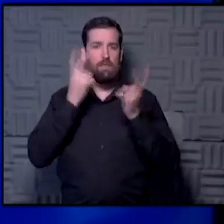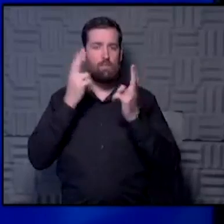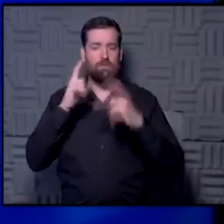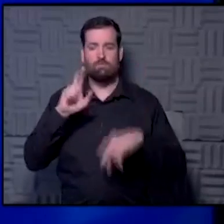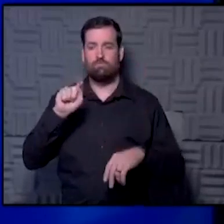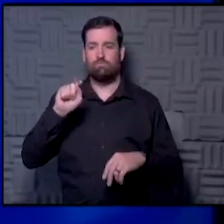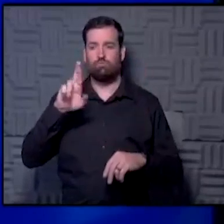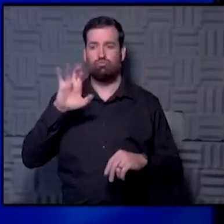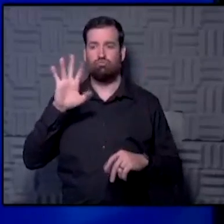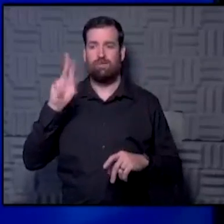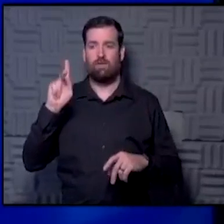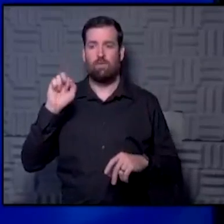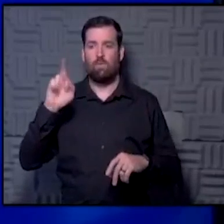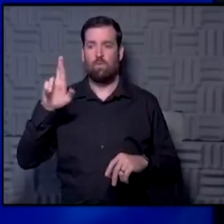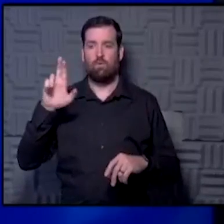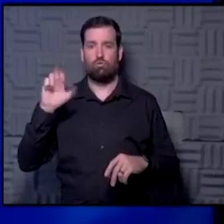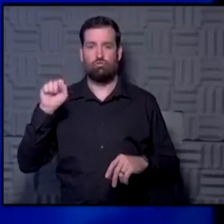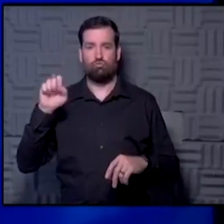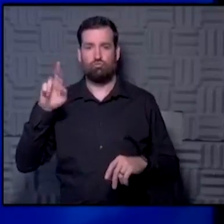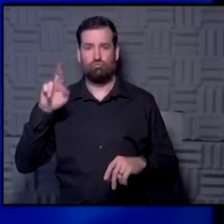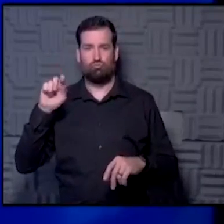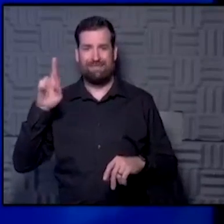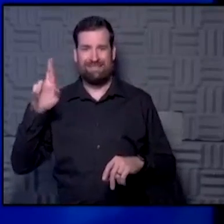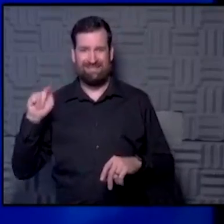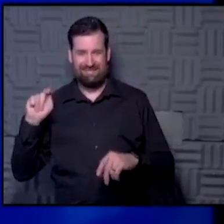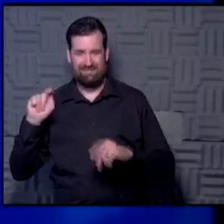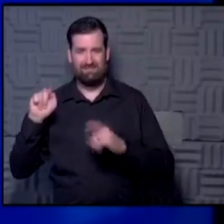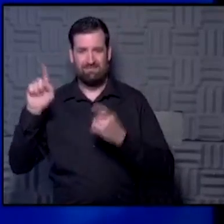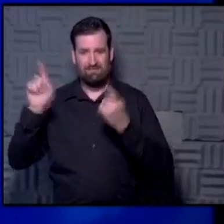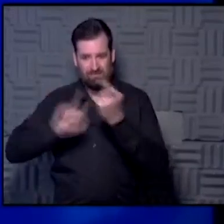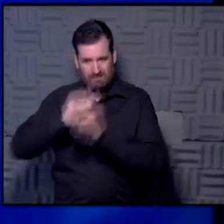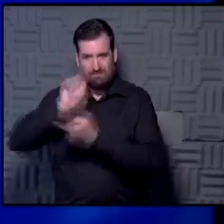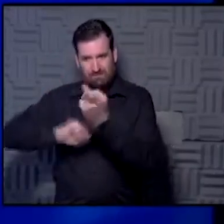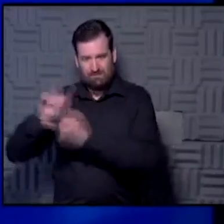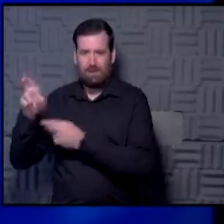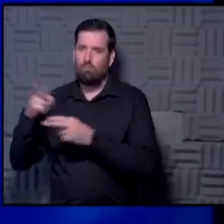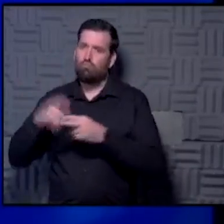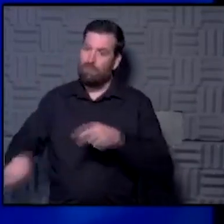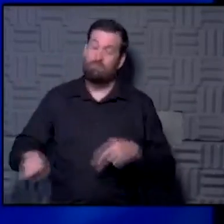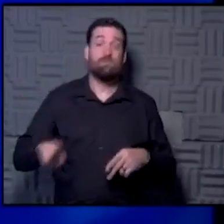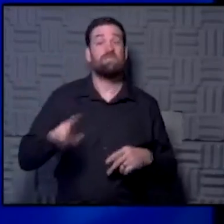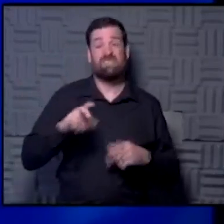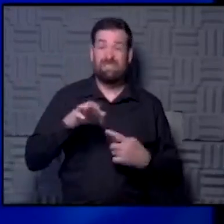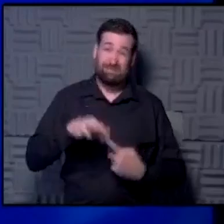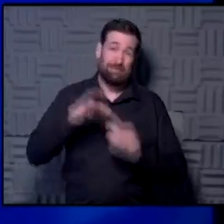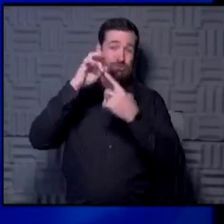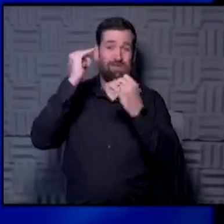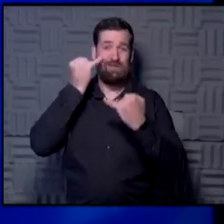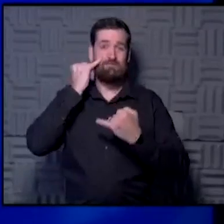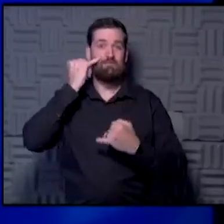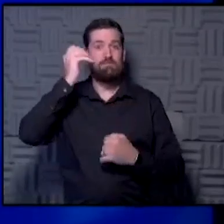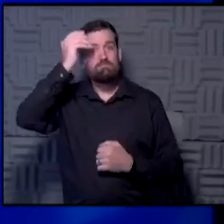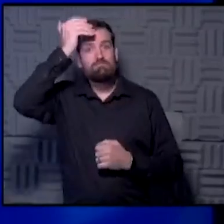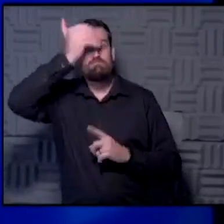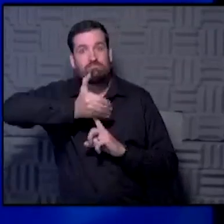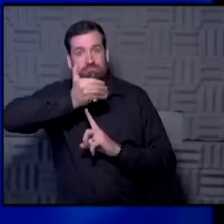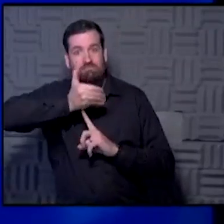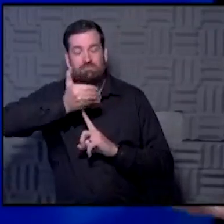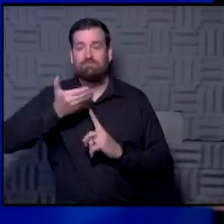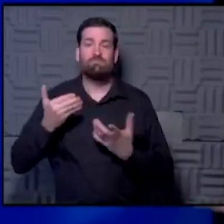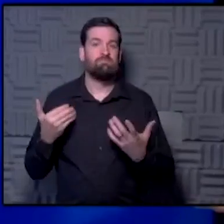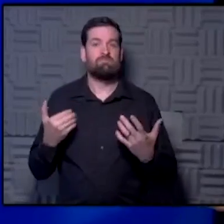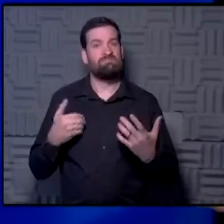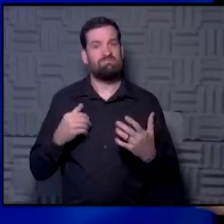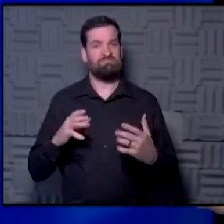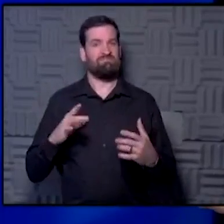trick-or-treating is a very brief encounter. I know. If people are wearing masks, especially spooky masks, which I'll try to have on, then